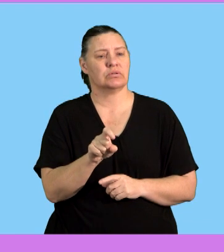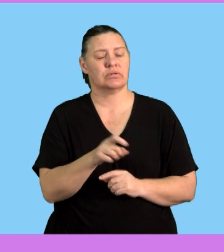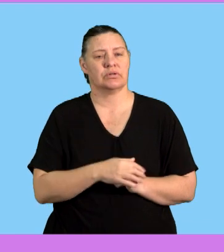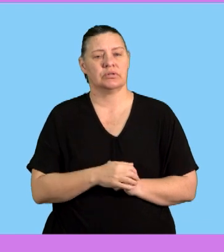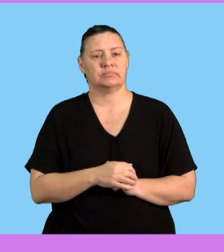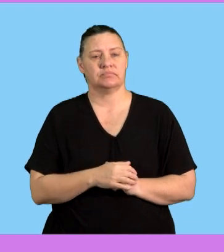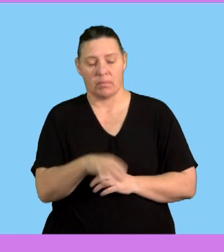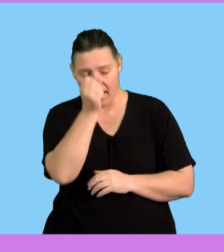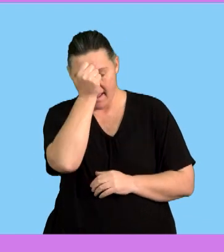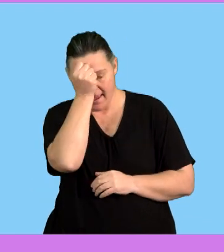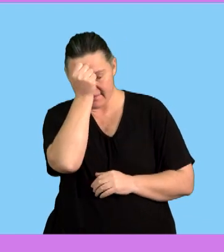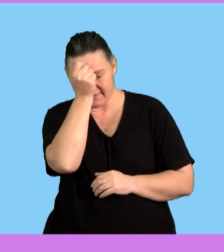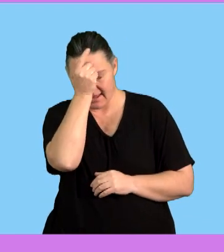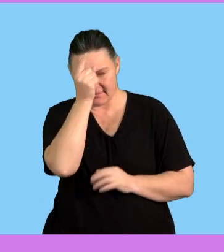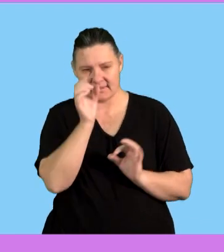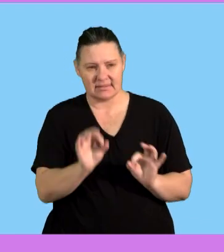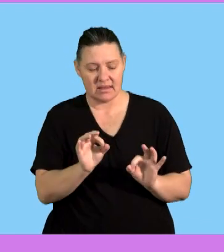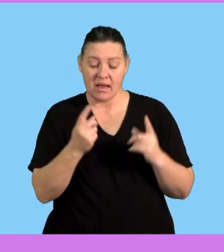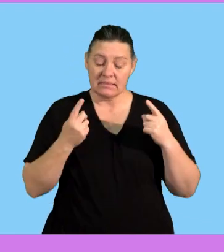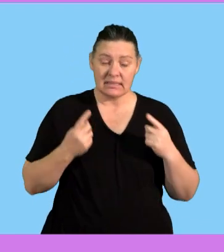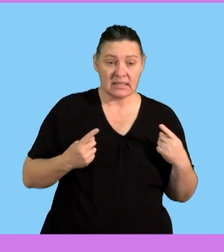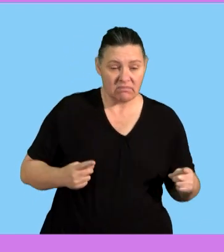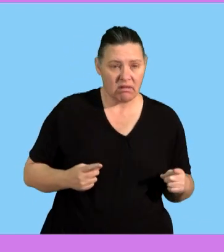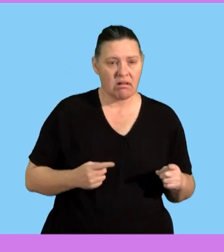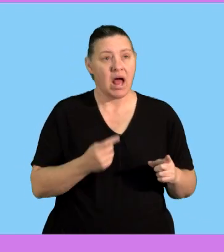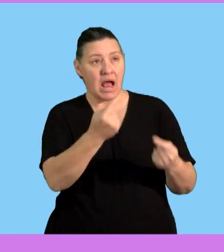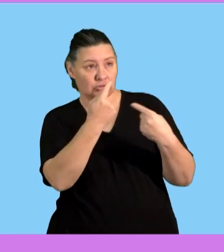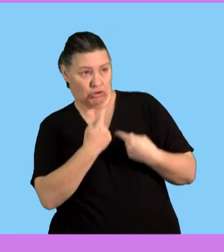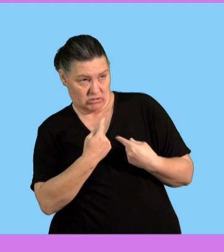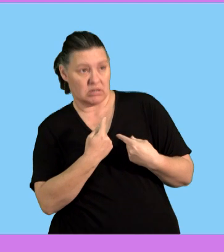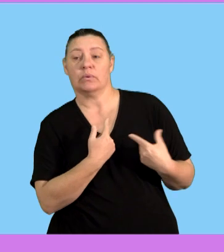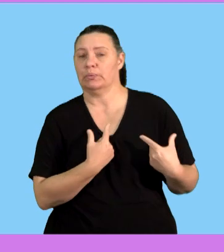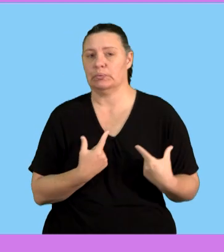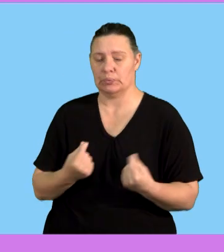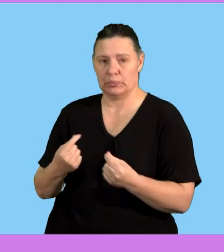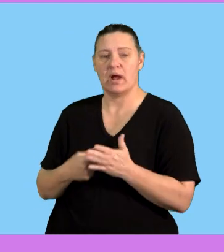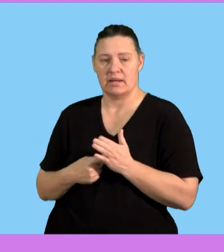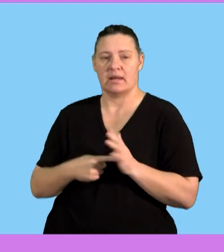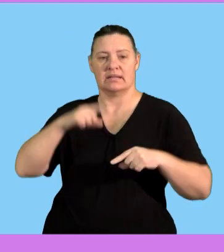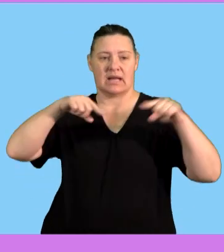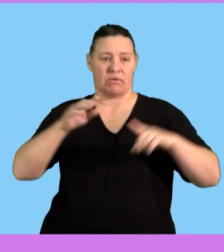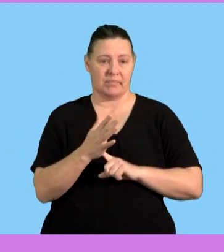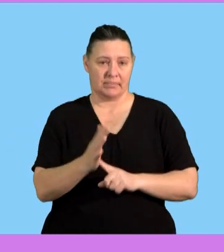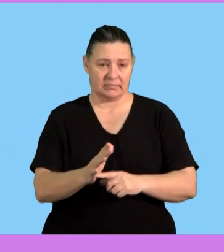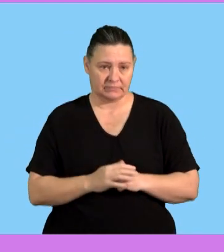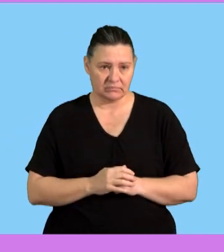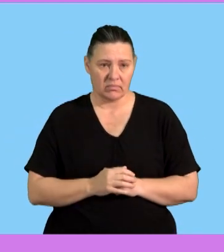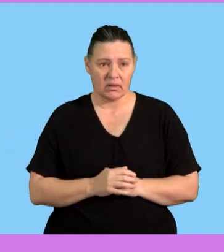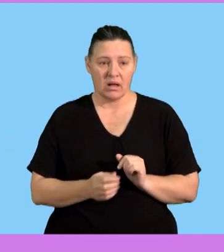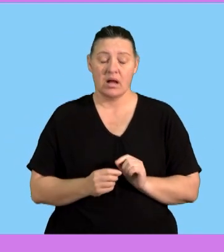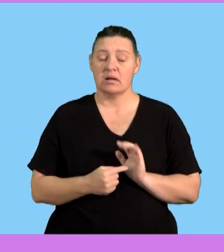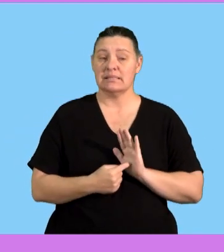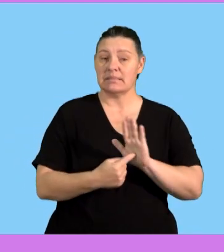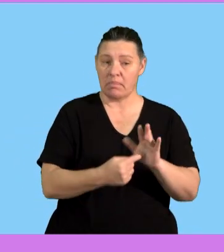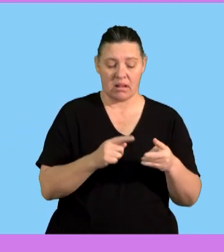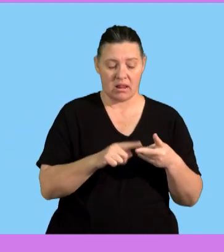to, first of all, understand, right, and successfully use the instructions in diagrams. You must understand